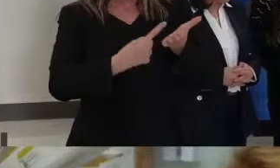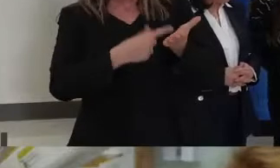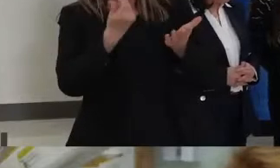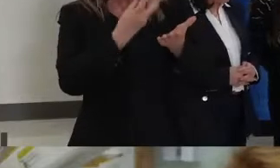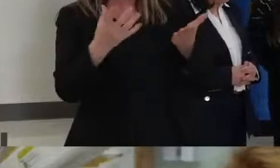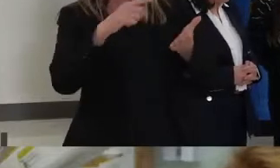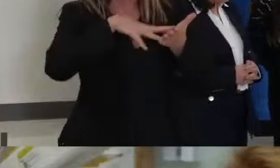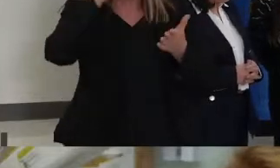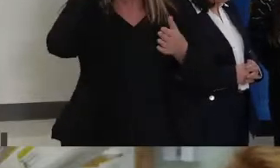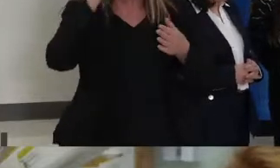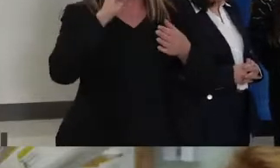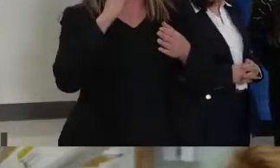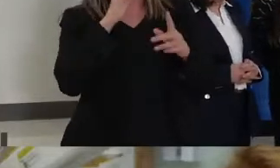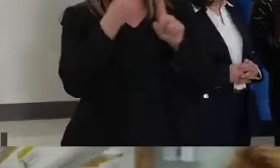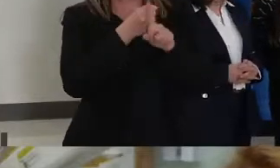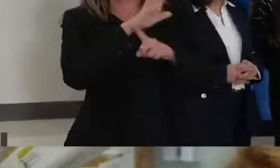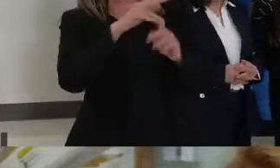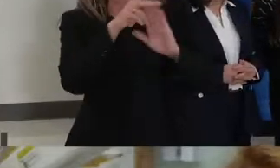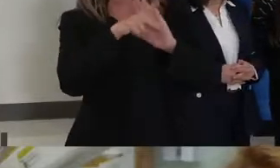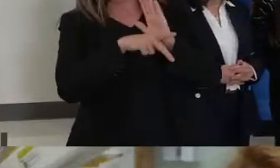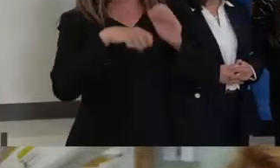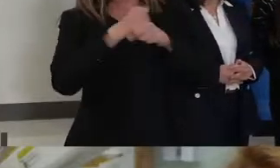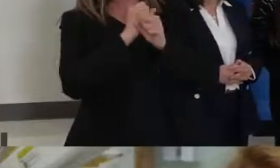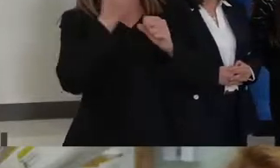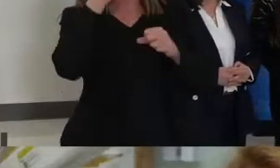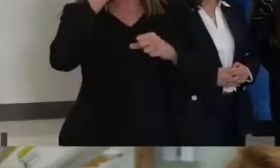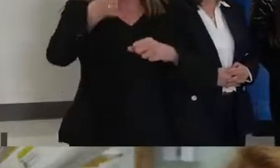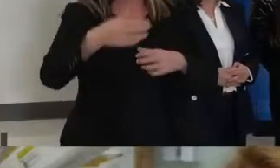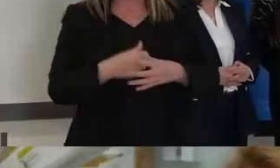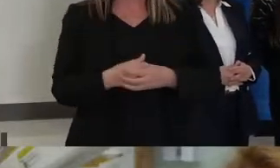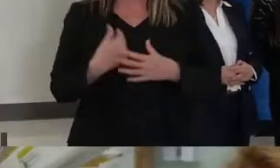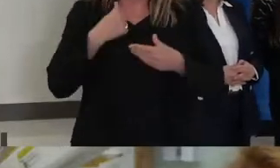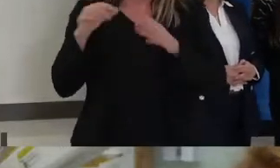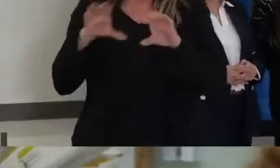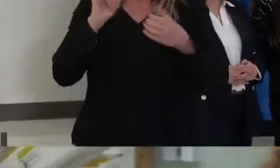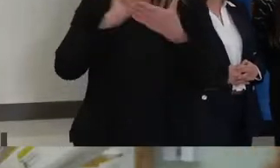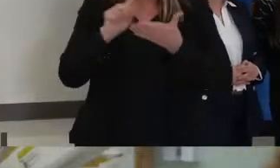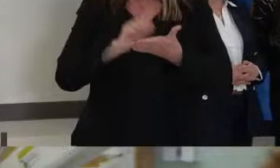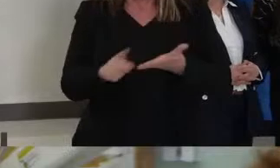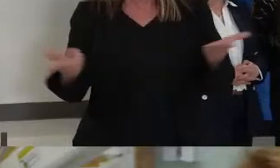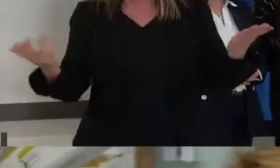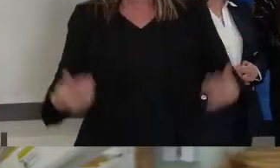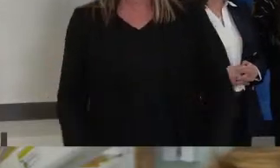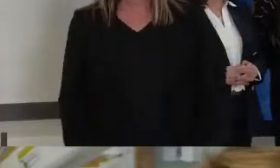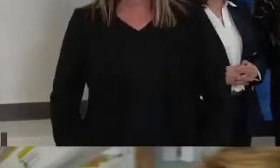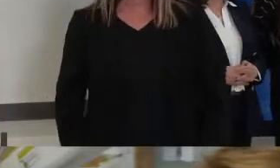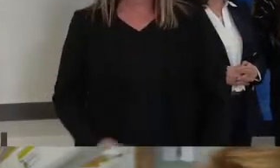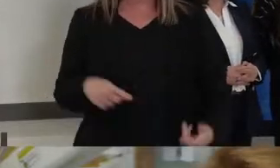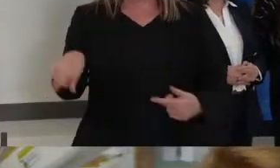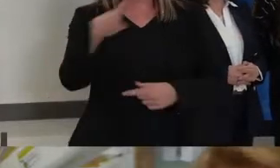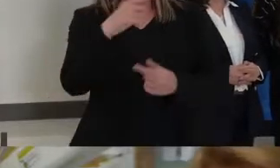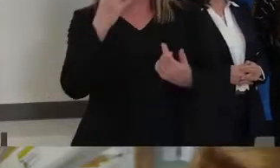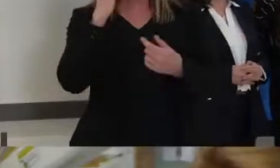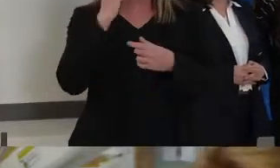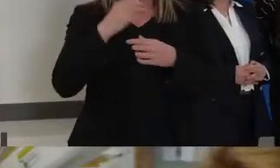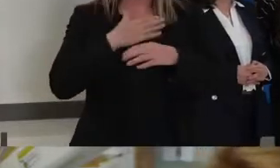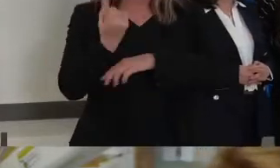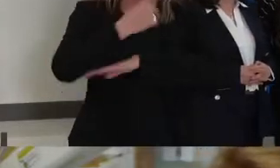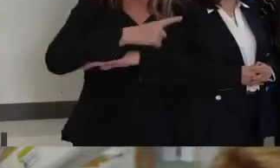impact your policymaking in the future? Well, I do this every week. You're actually getting to experience my day